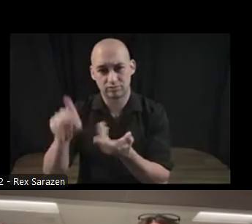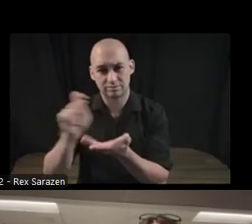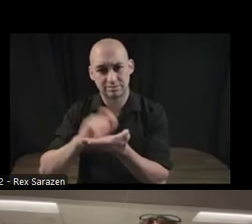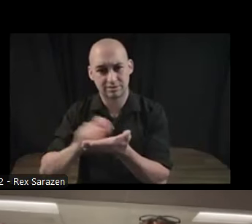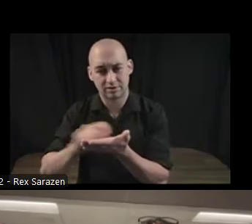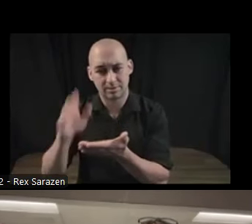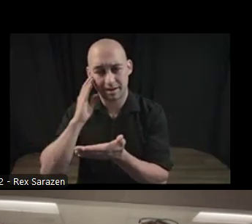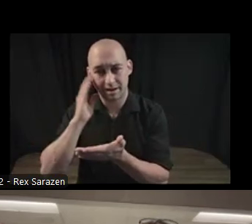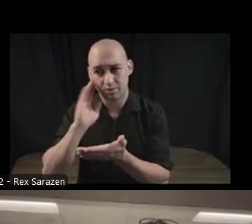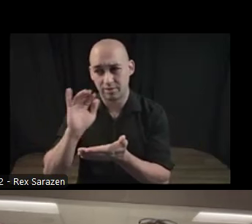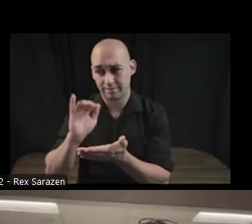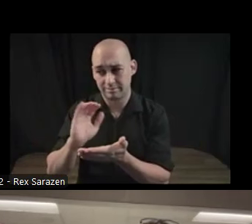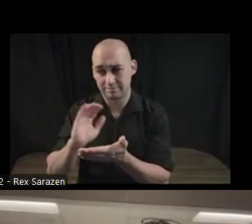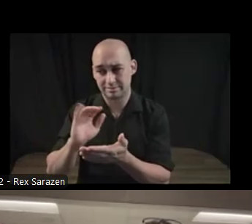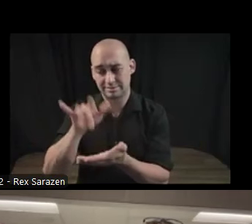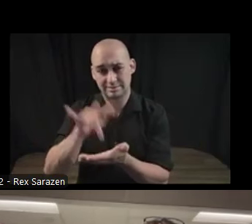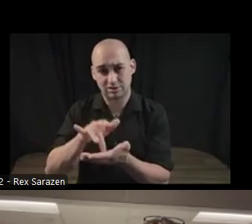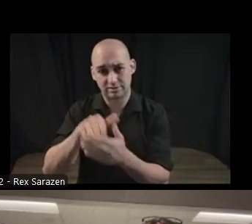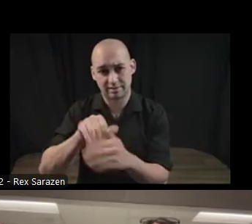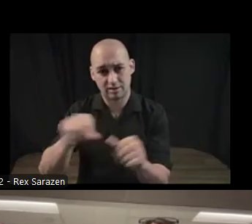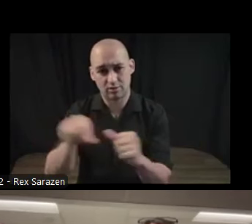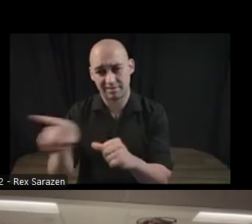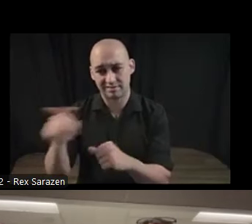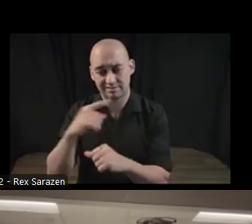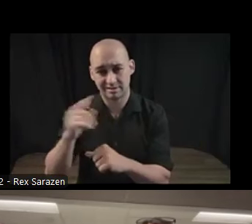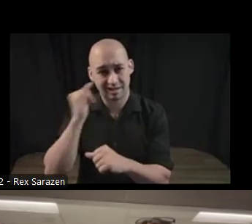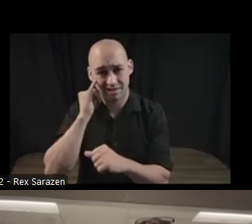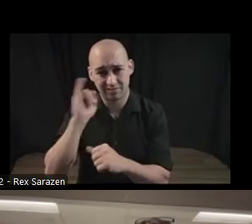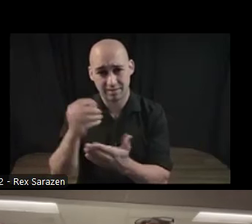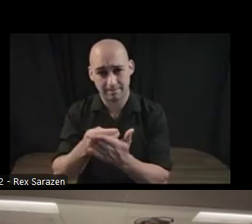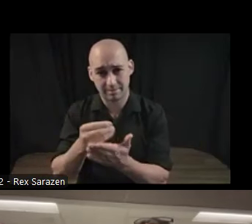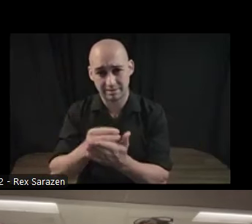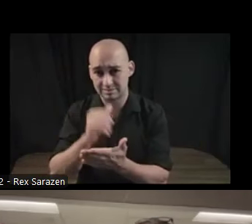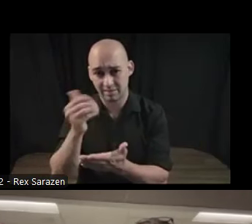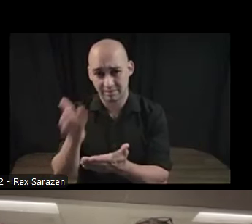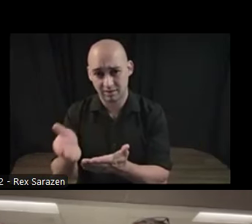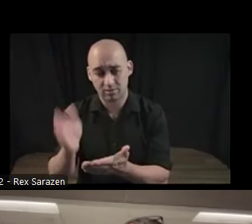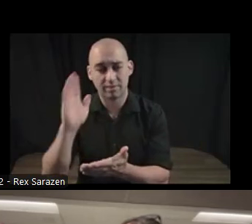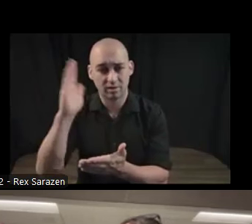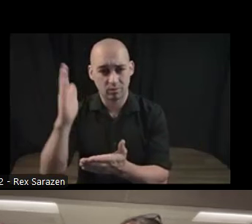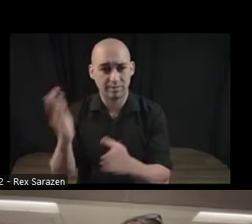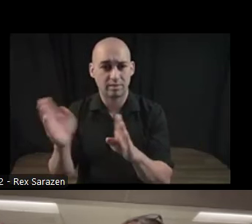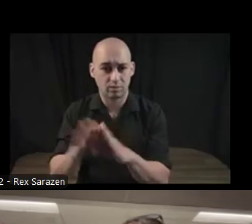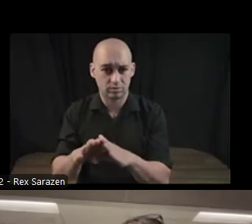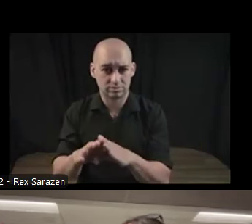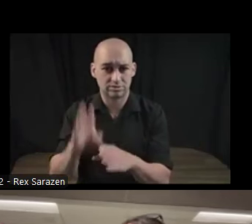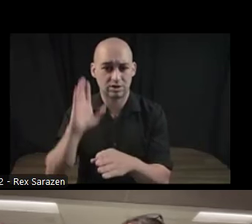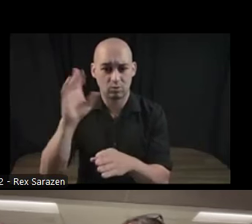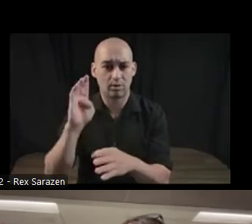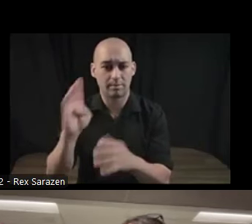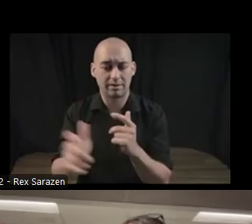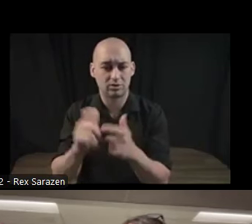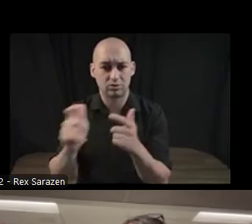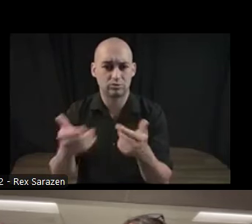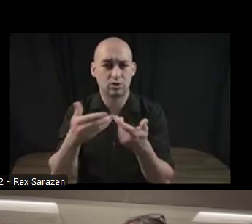in our area that were saying if that augmentation is not there, that they're going to close. And that would be such a loss to the